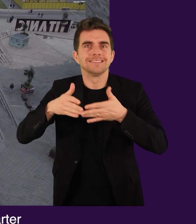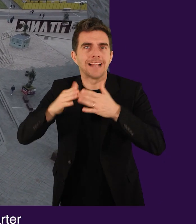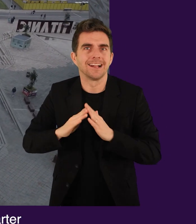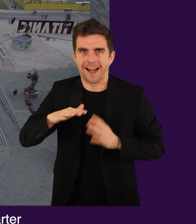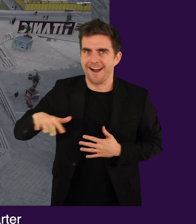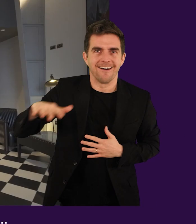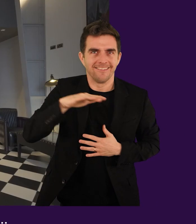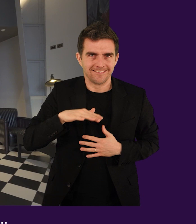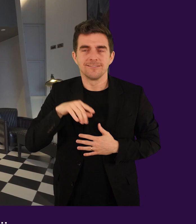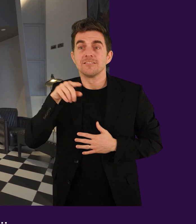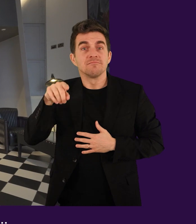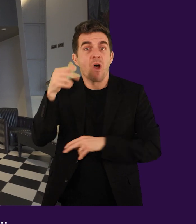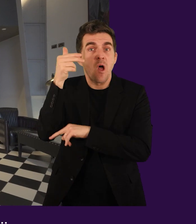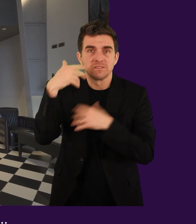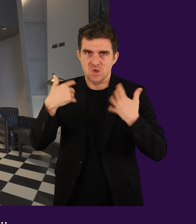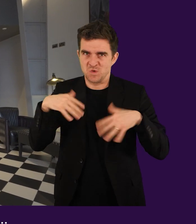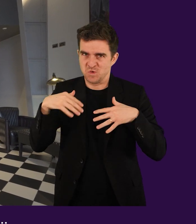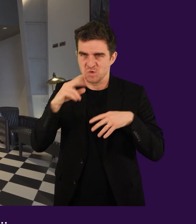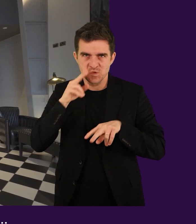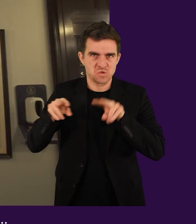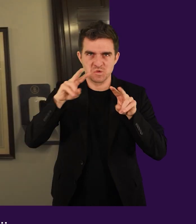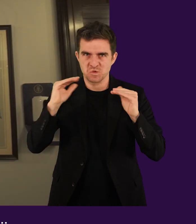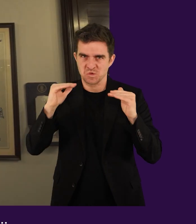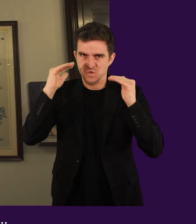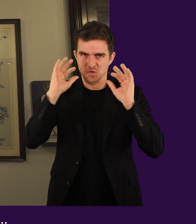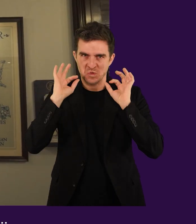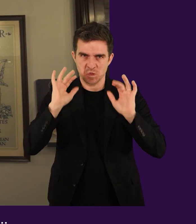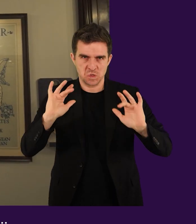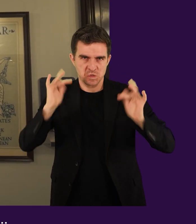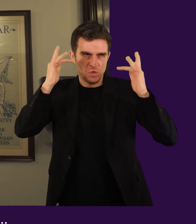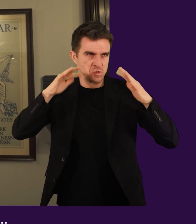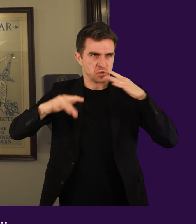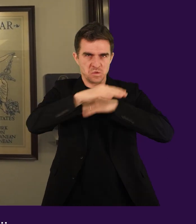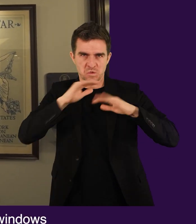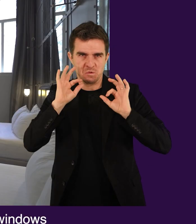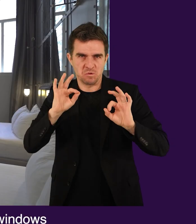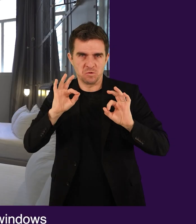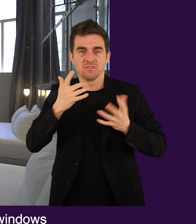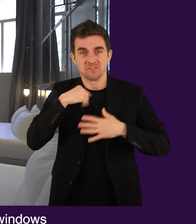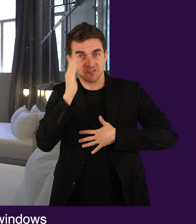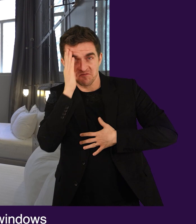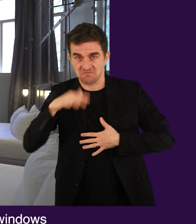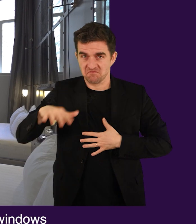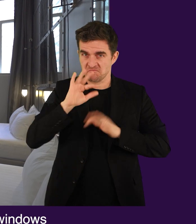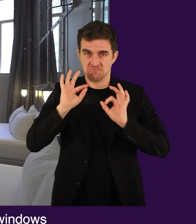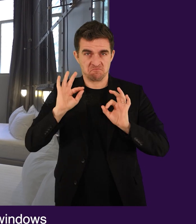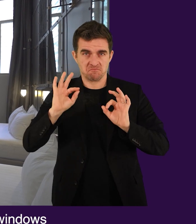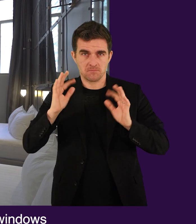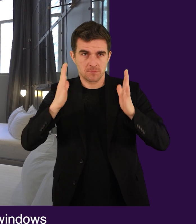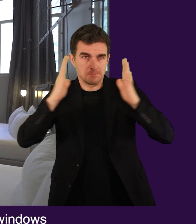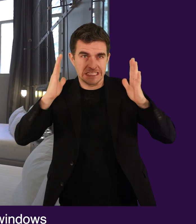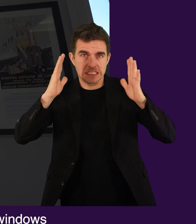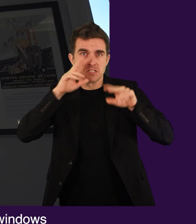of Belfast. The hotel is very fancy and decorated like the inside of a ship. Our room was lovely with